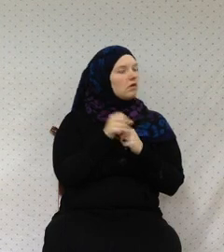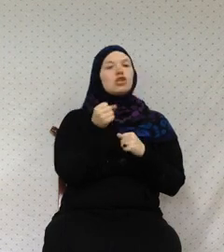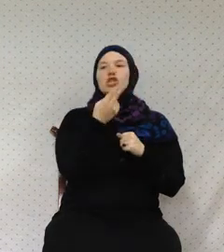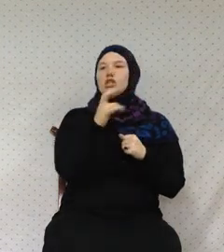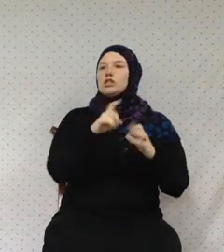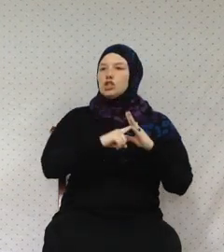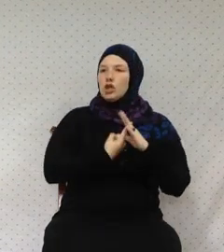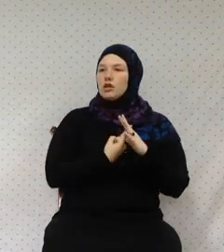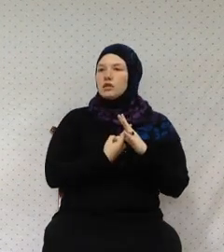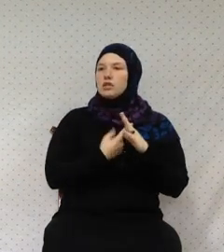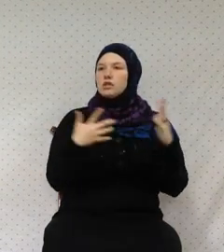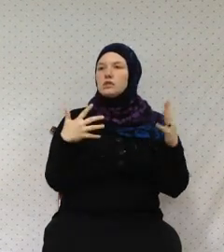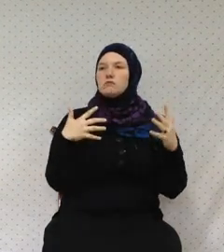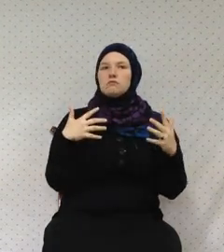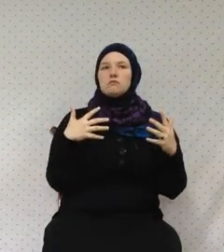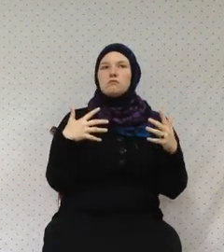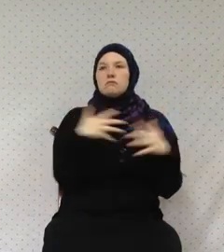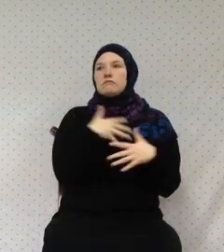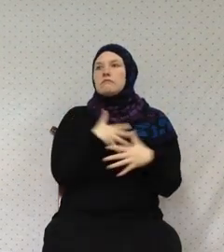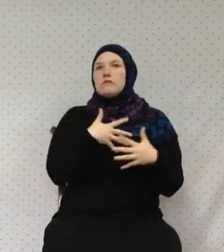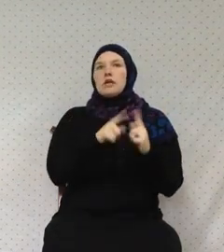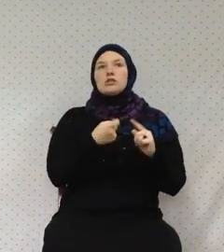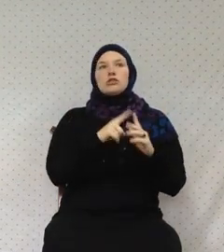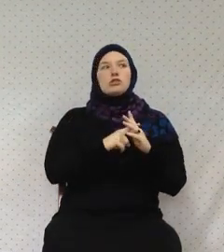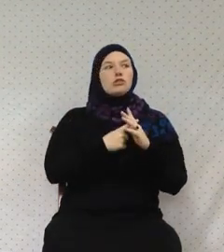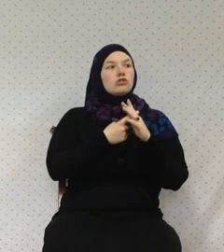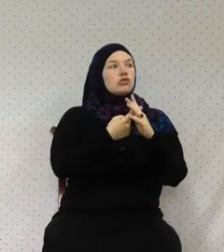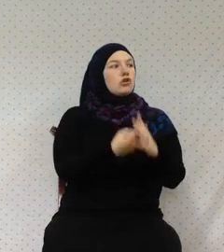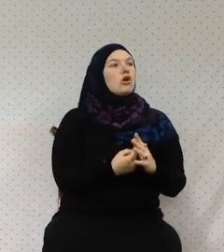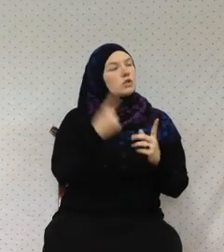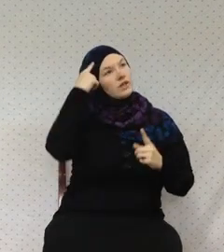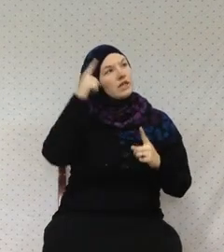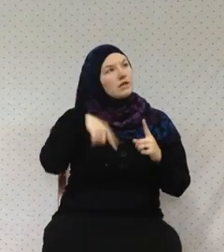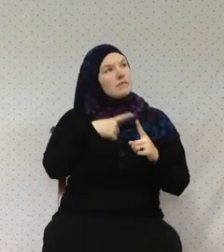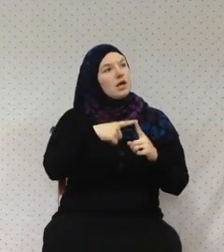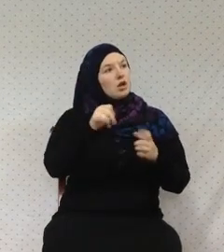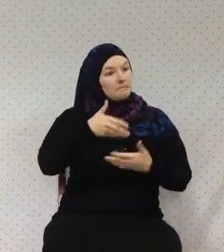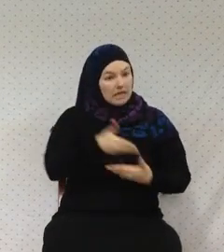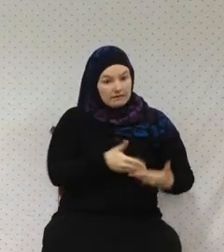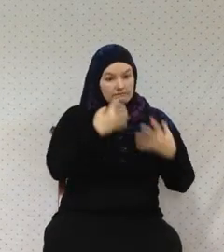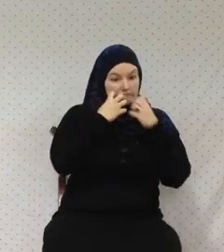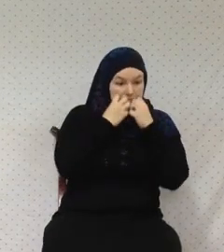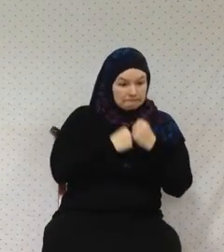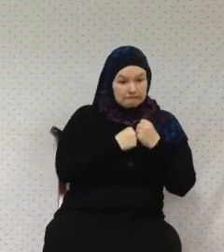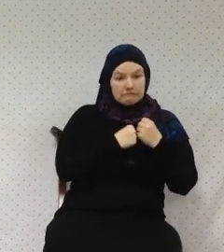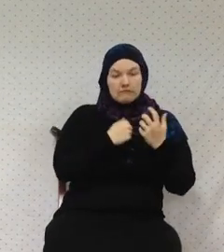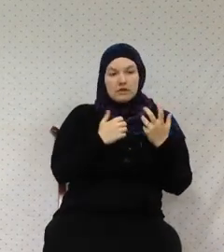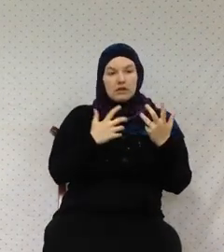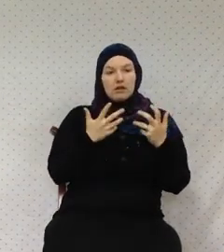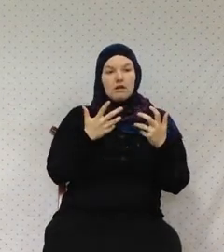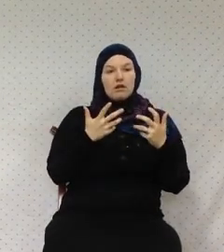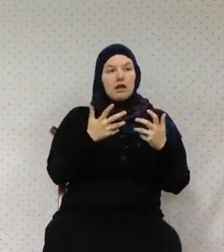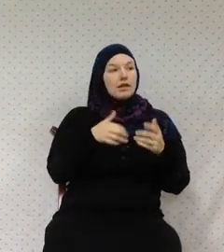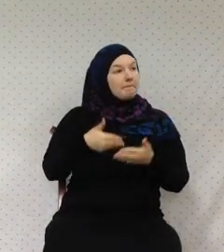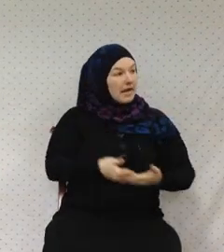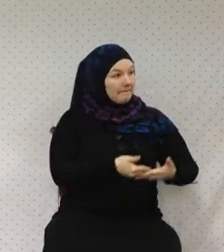hesitate and thought to retreat. As she was thinking, her baby, an infant, spoke